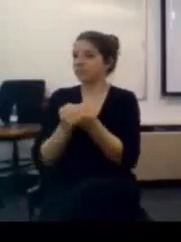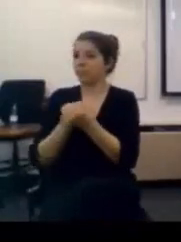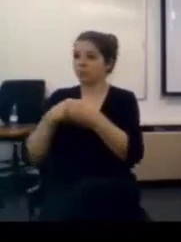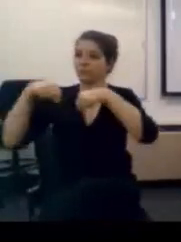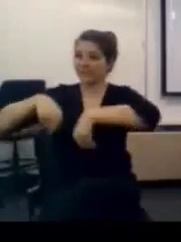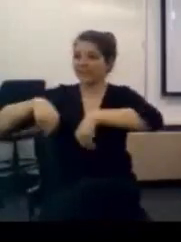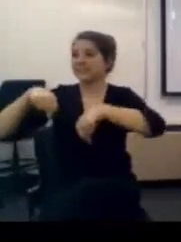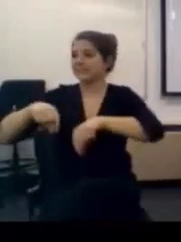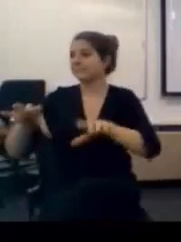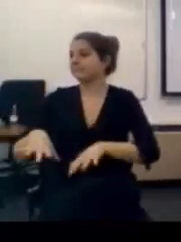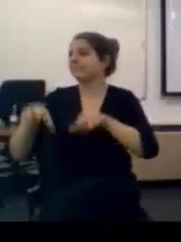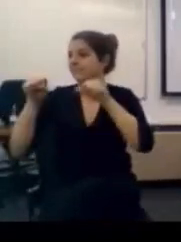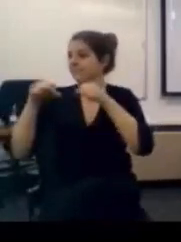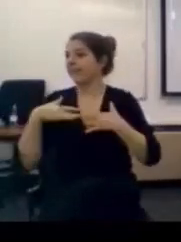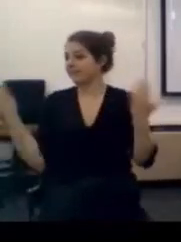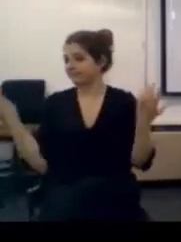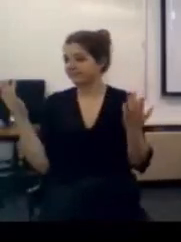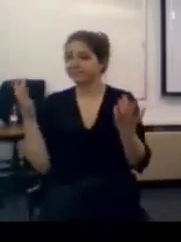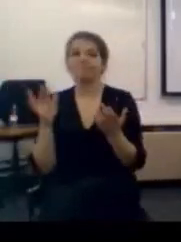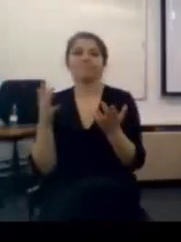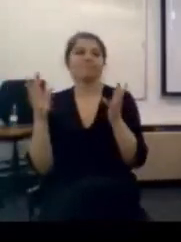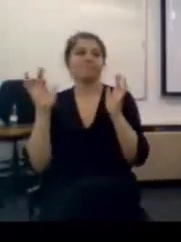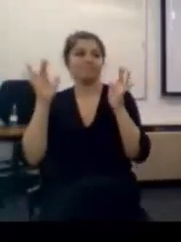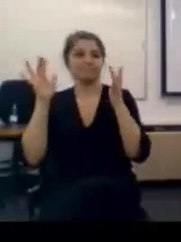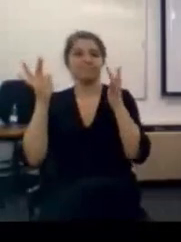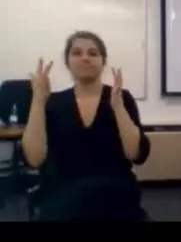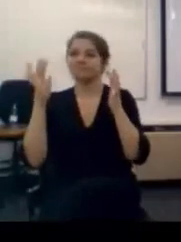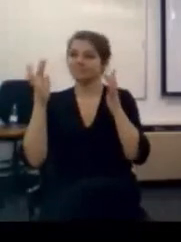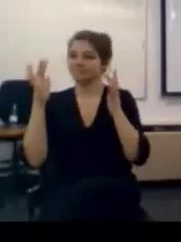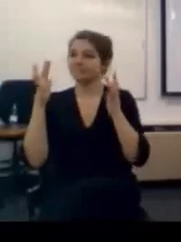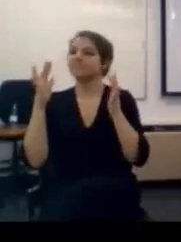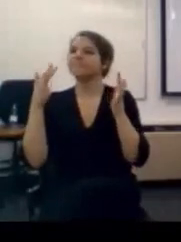for their direct support to this effort.